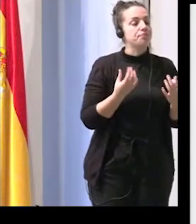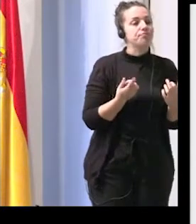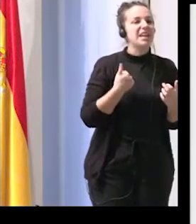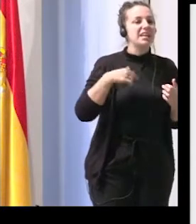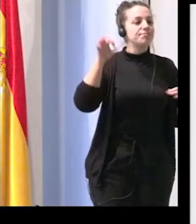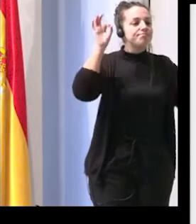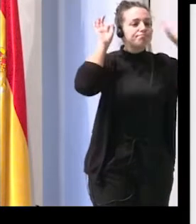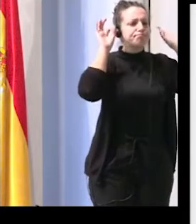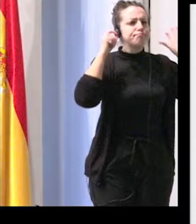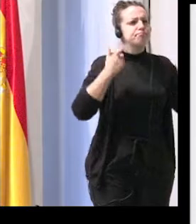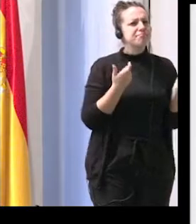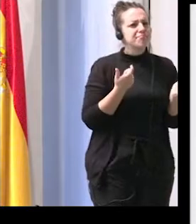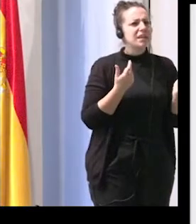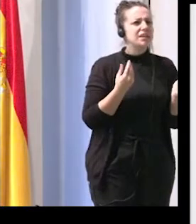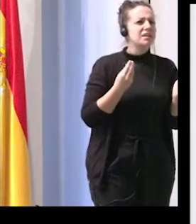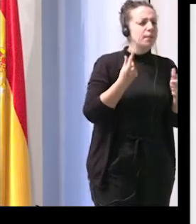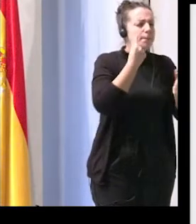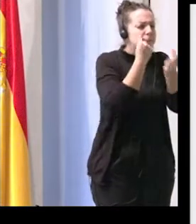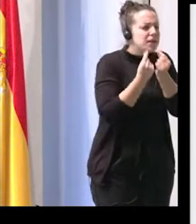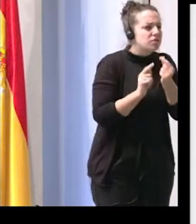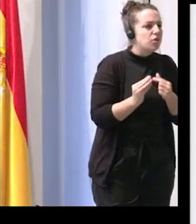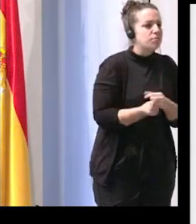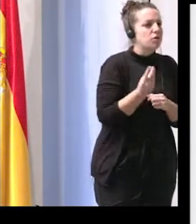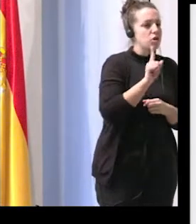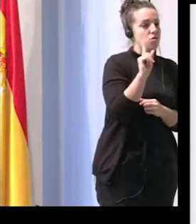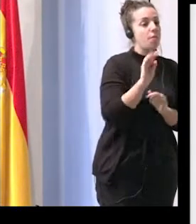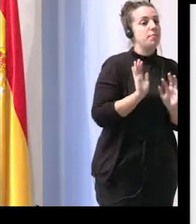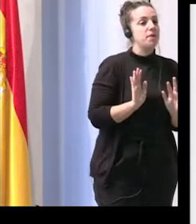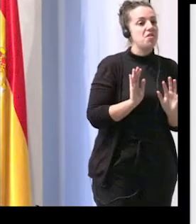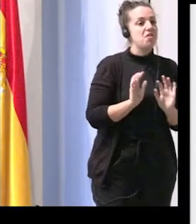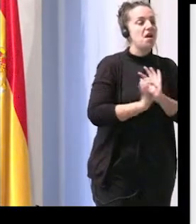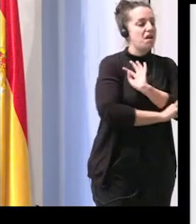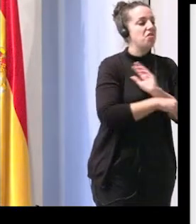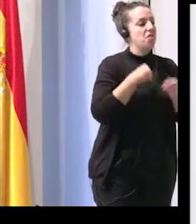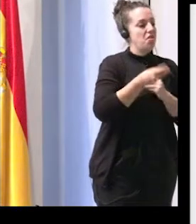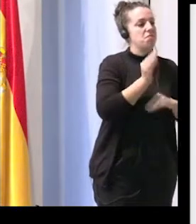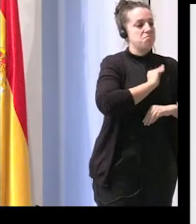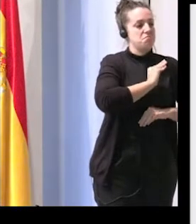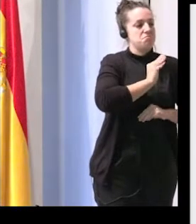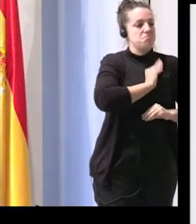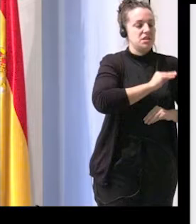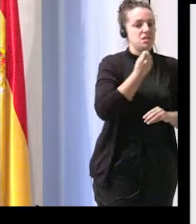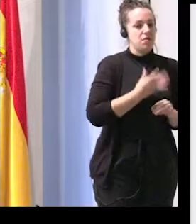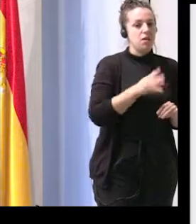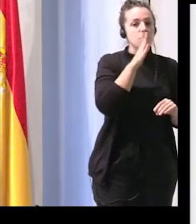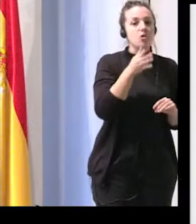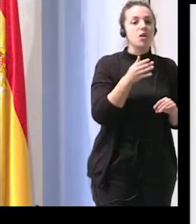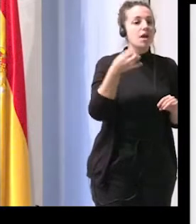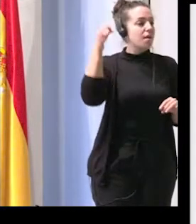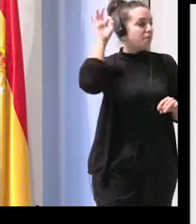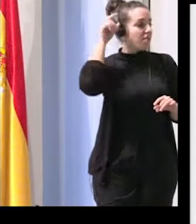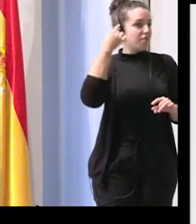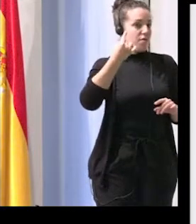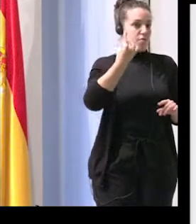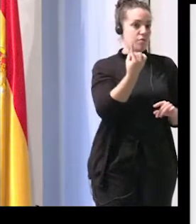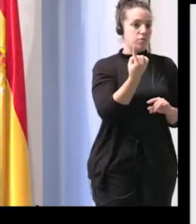accuracy. We didn't. They did the task fairly well, as they had done with 1 cochlear implant, because